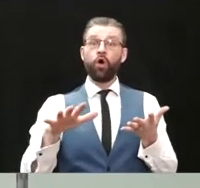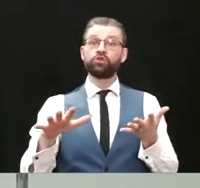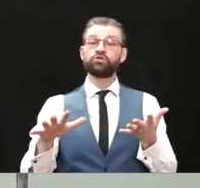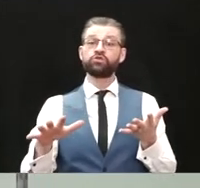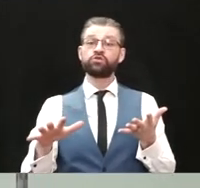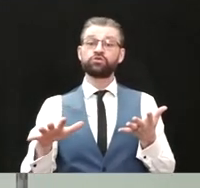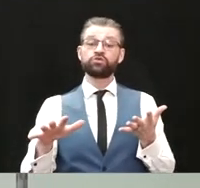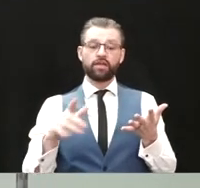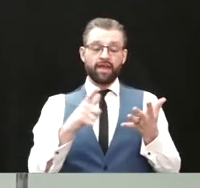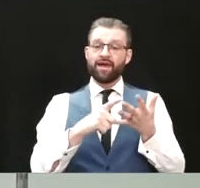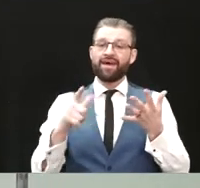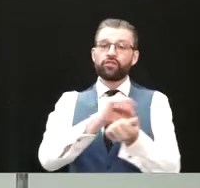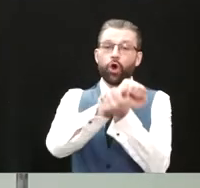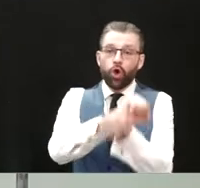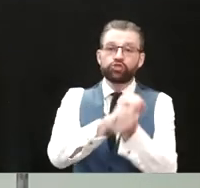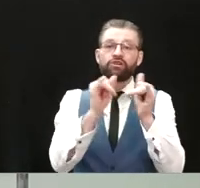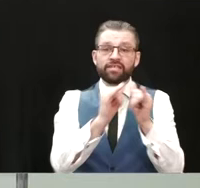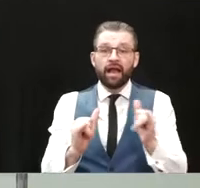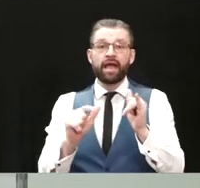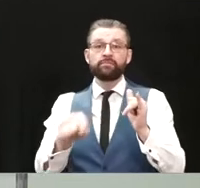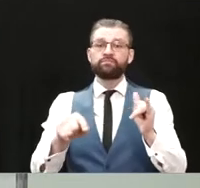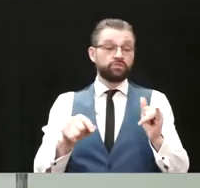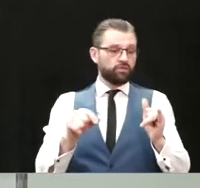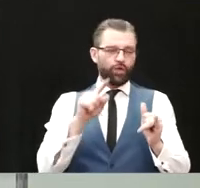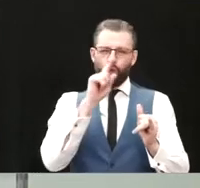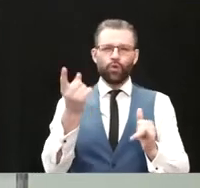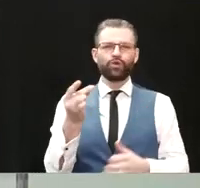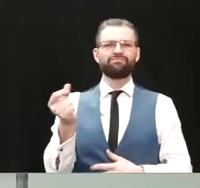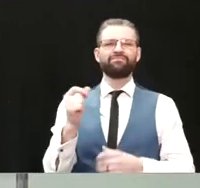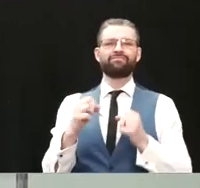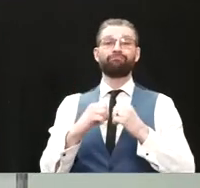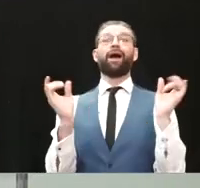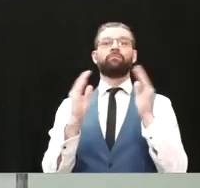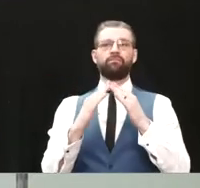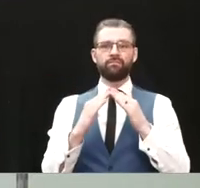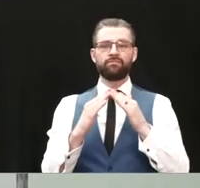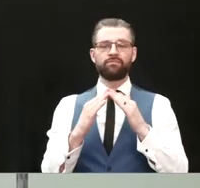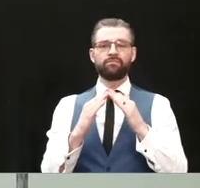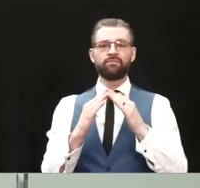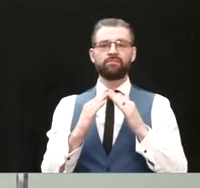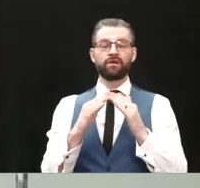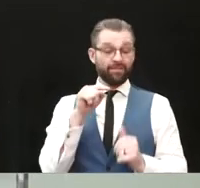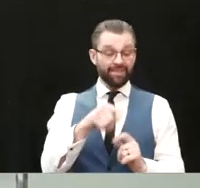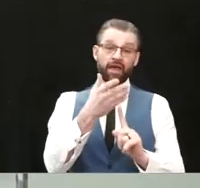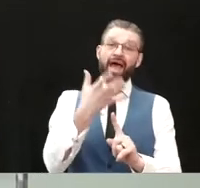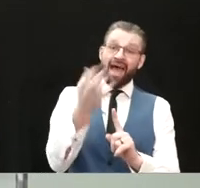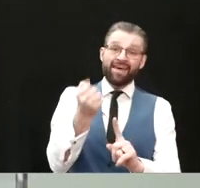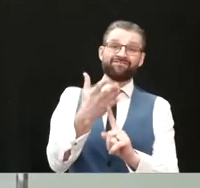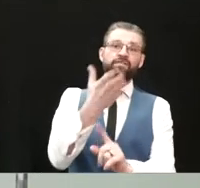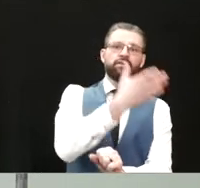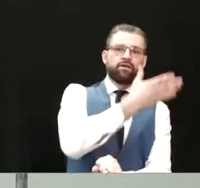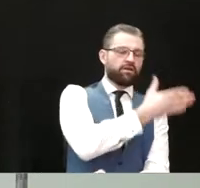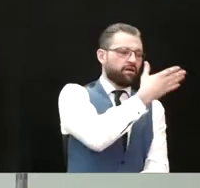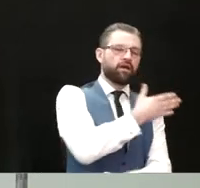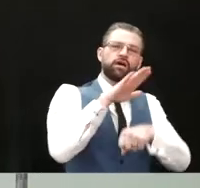and the concentration camps couldn't happen overnight. These were preceded